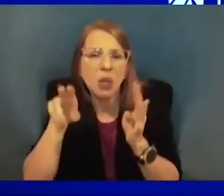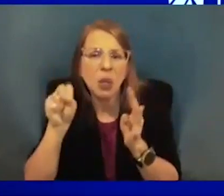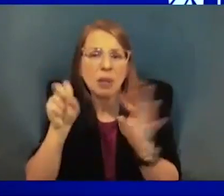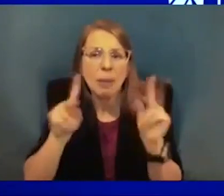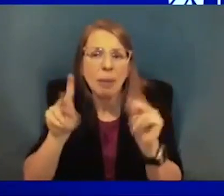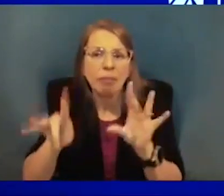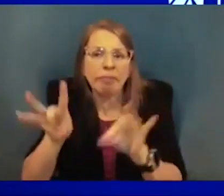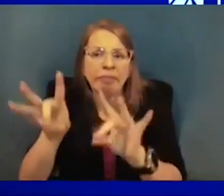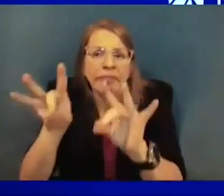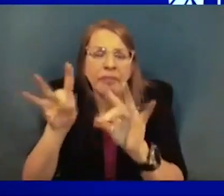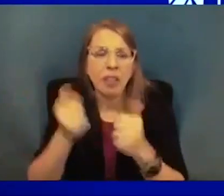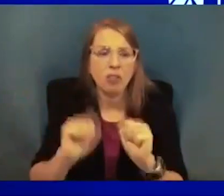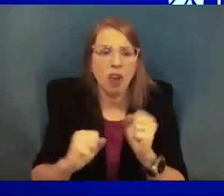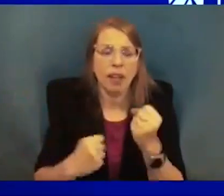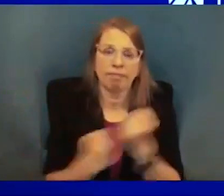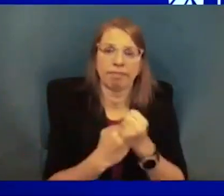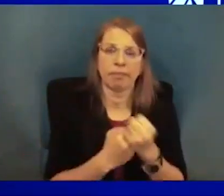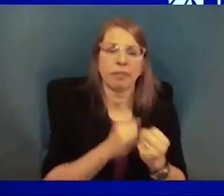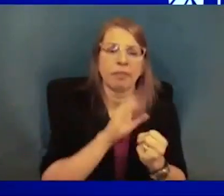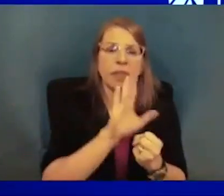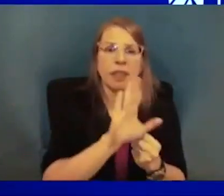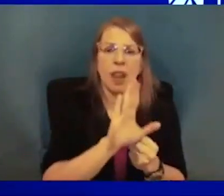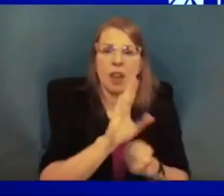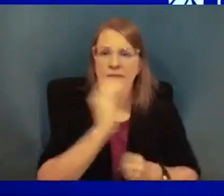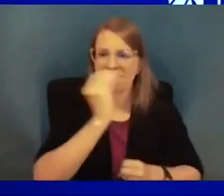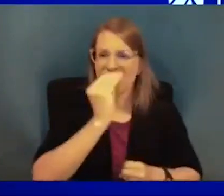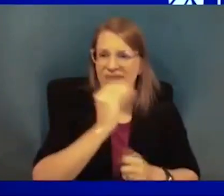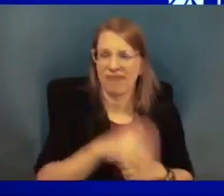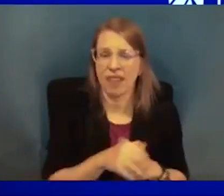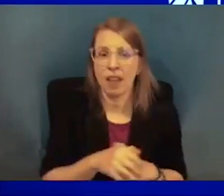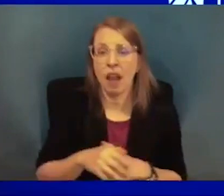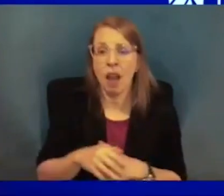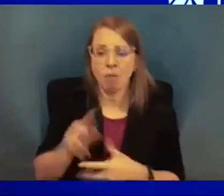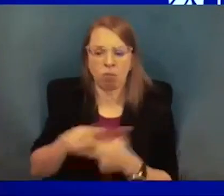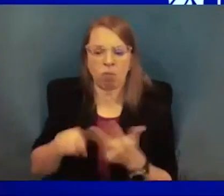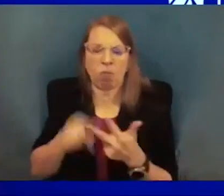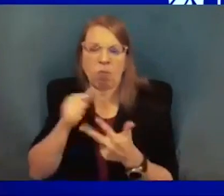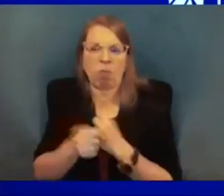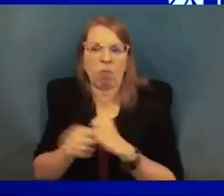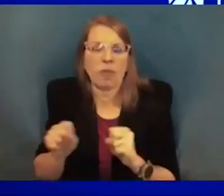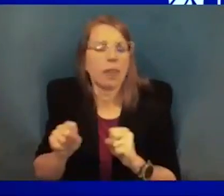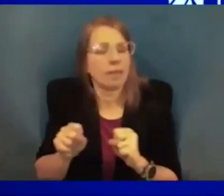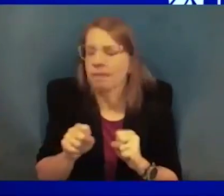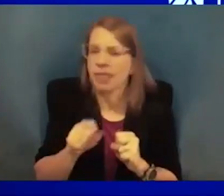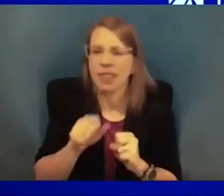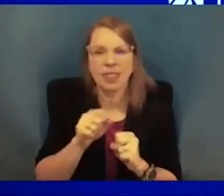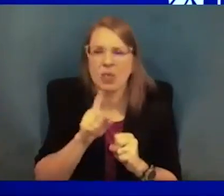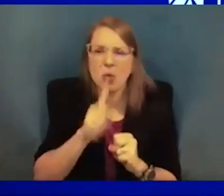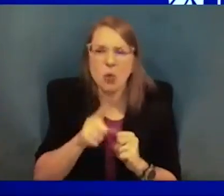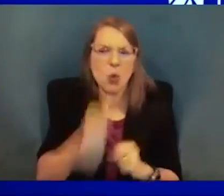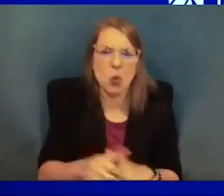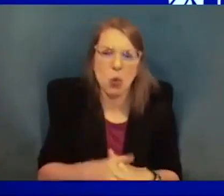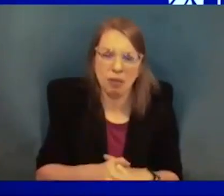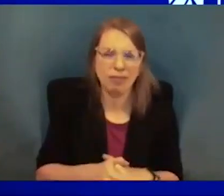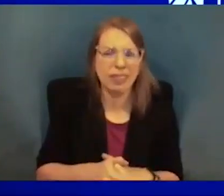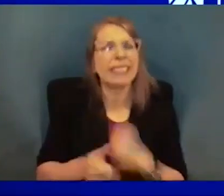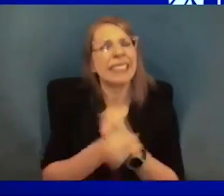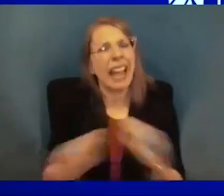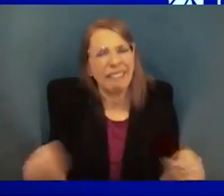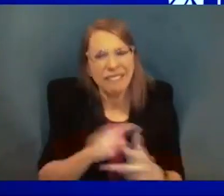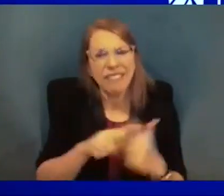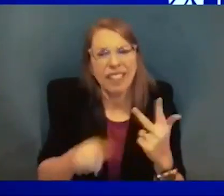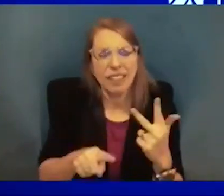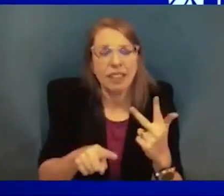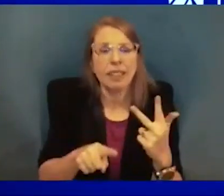and make it seem as if the vaccines do not work and are not safe. That is absolutely not true. They continue to be safe, and they continue to be